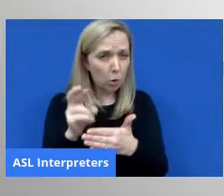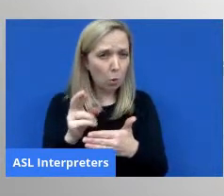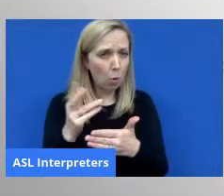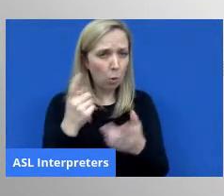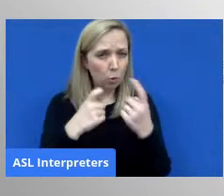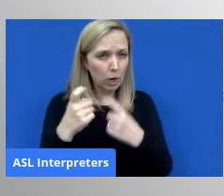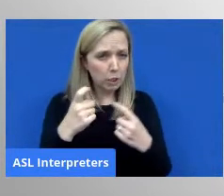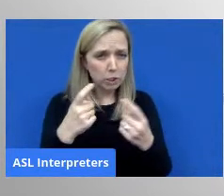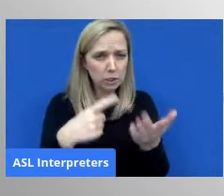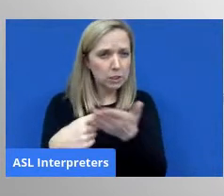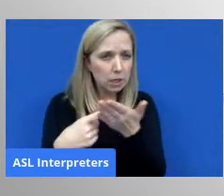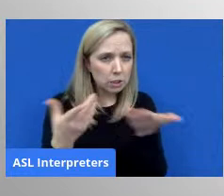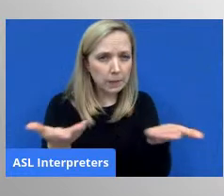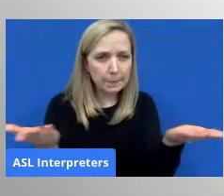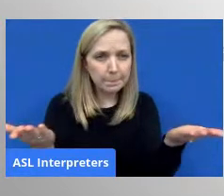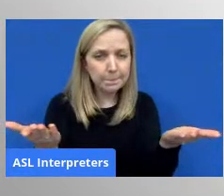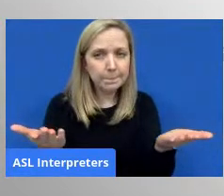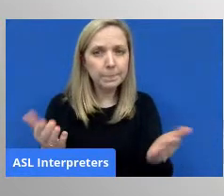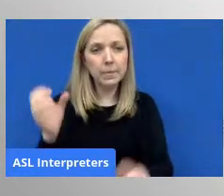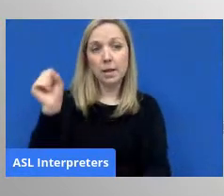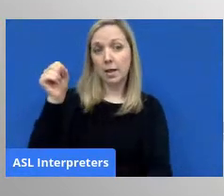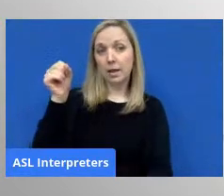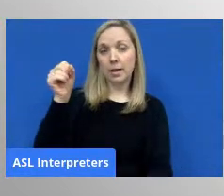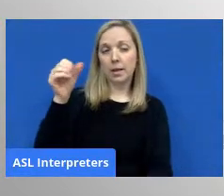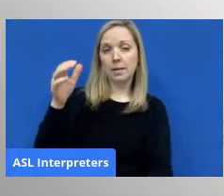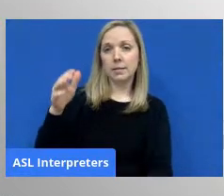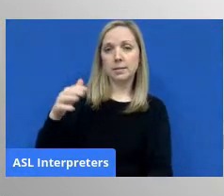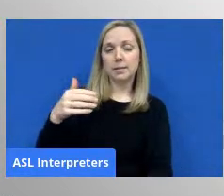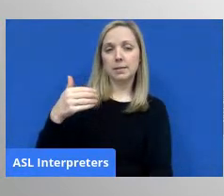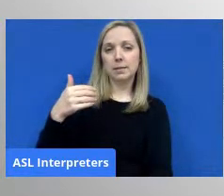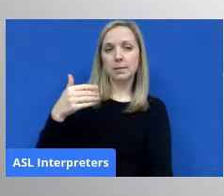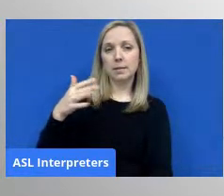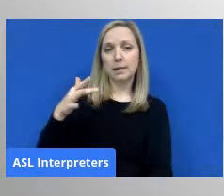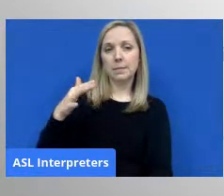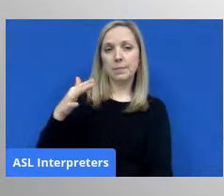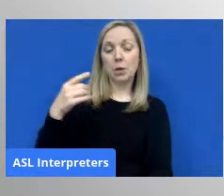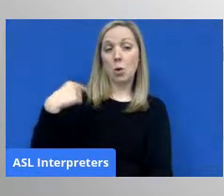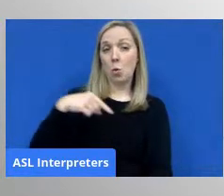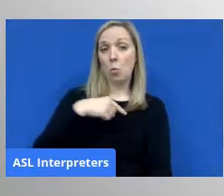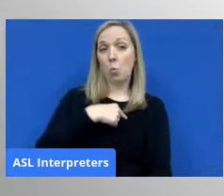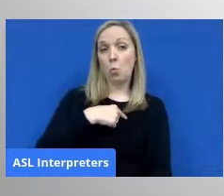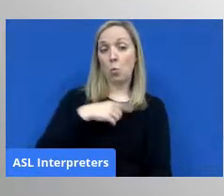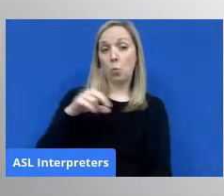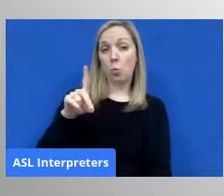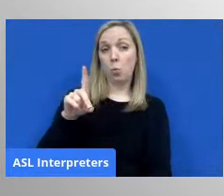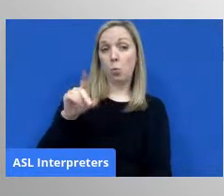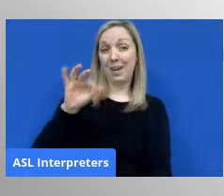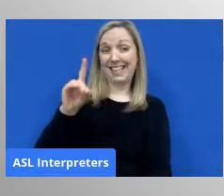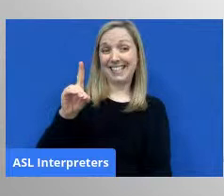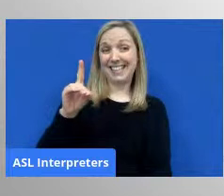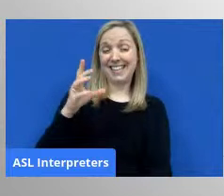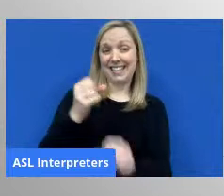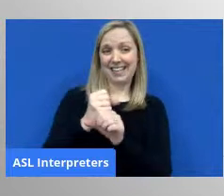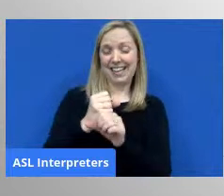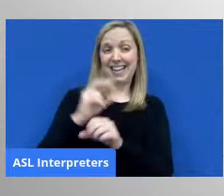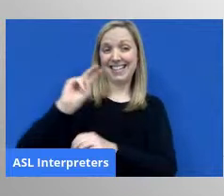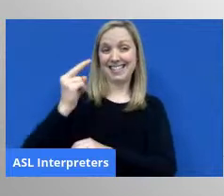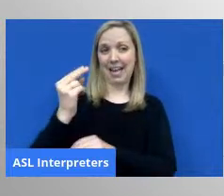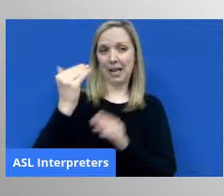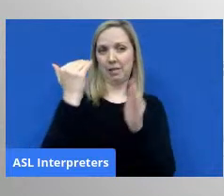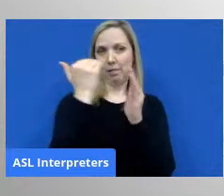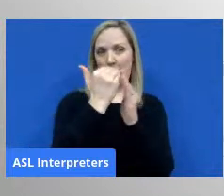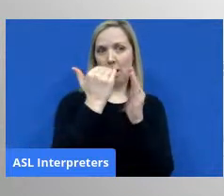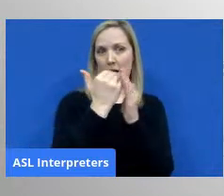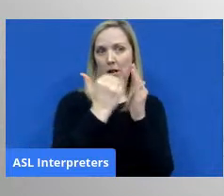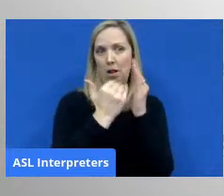I do have the answers, Dr. Gant. We did get a pretty exhaustive list, a second list from Mr.